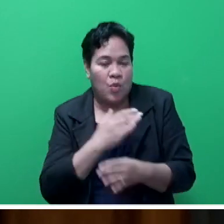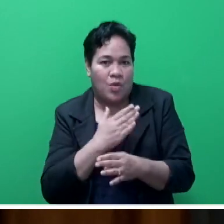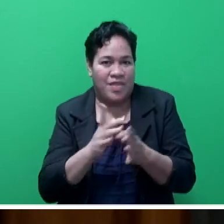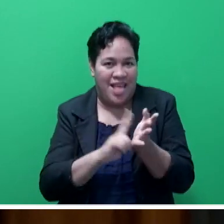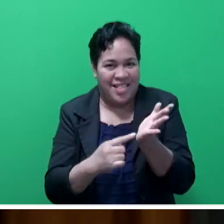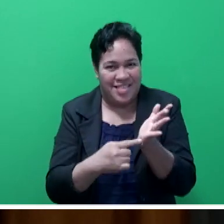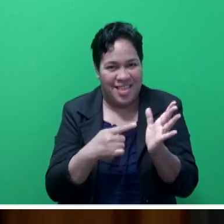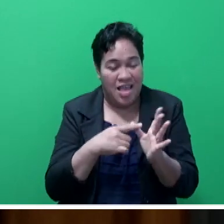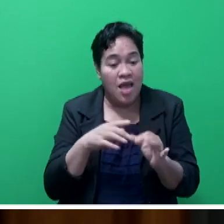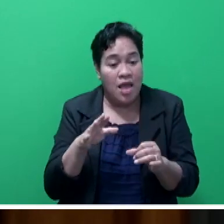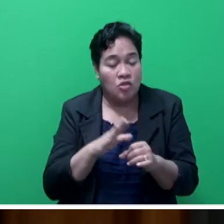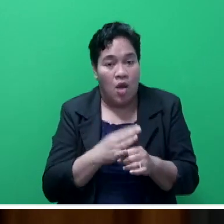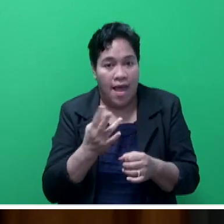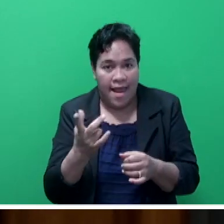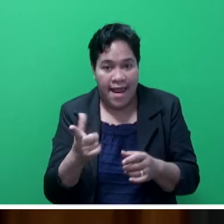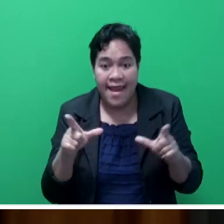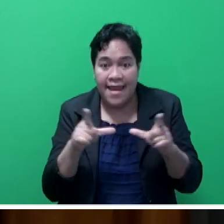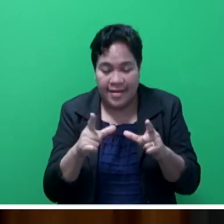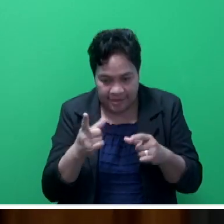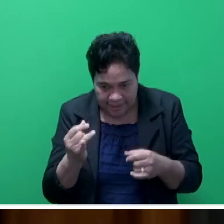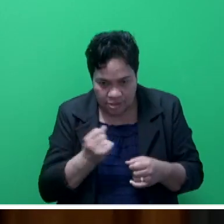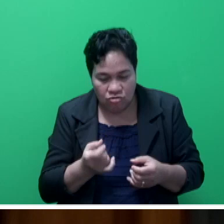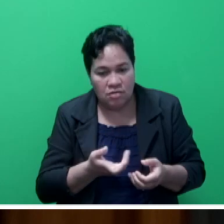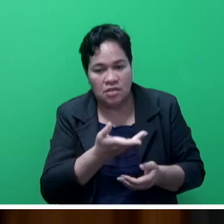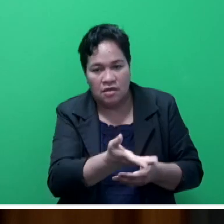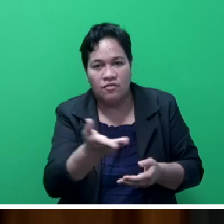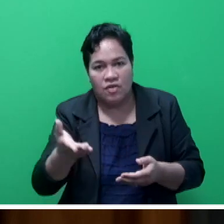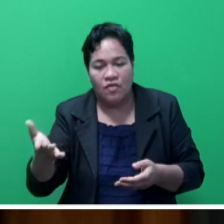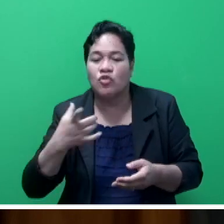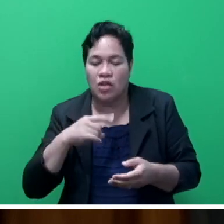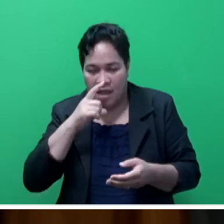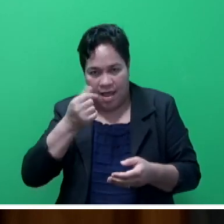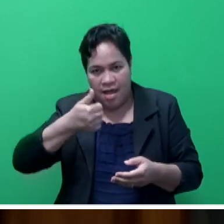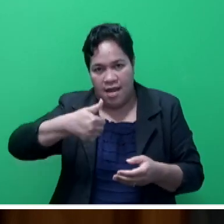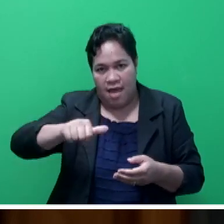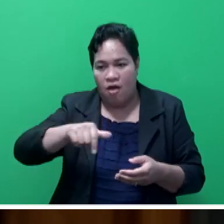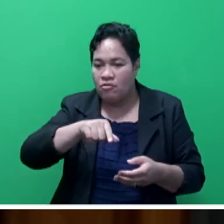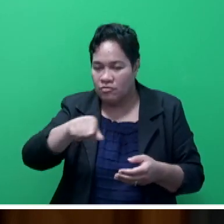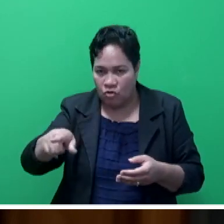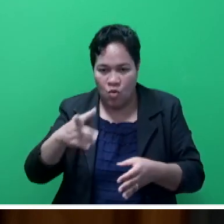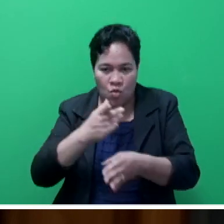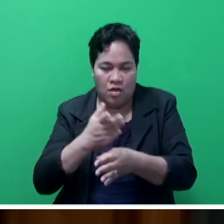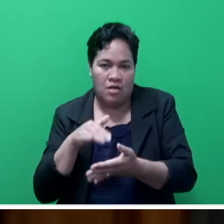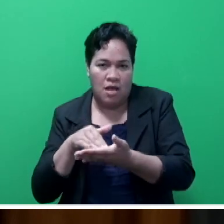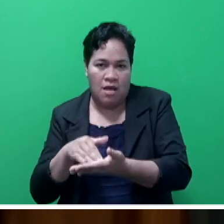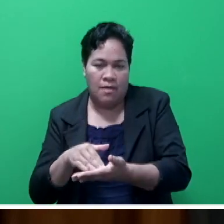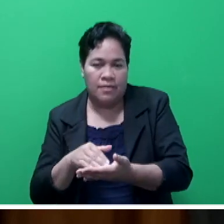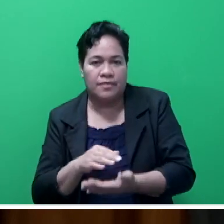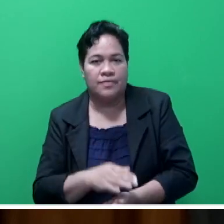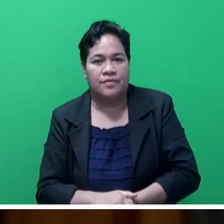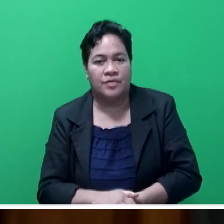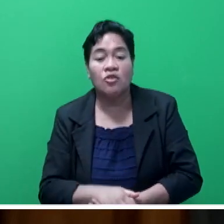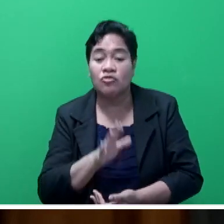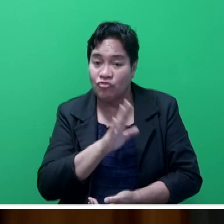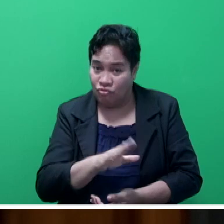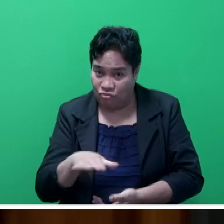Authority to issue licenses to other transport modes that was provided and to operate in these remote areas. Children were